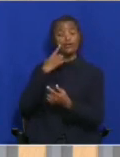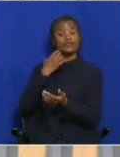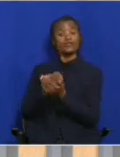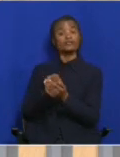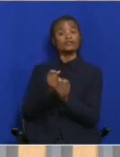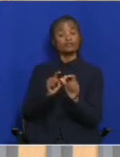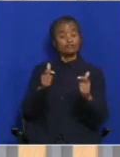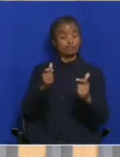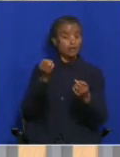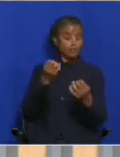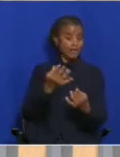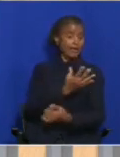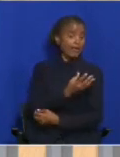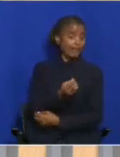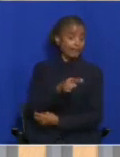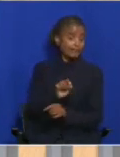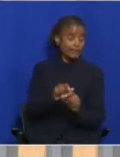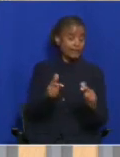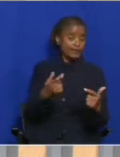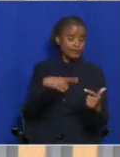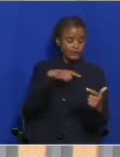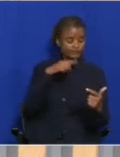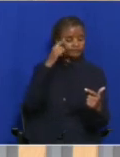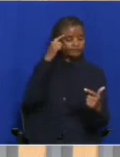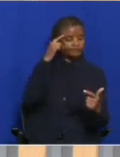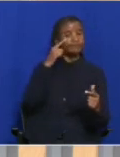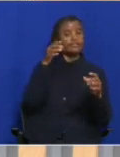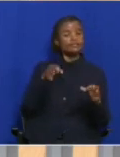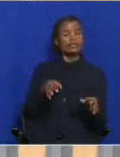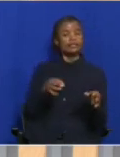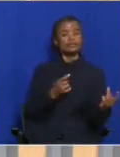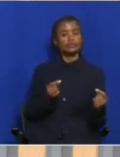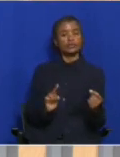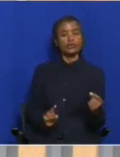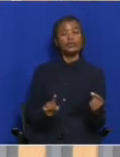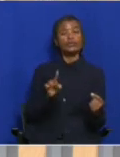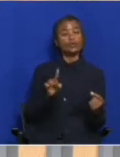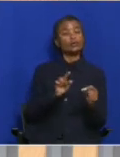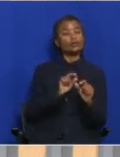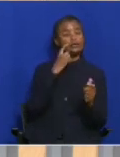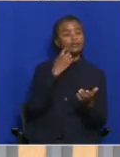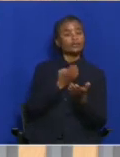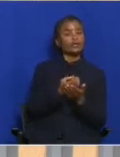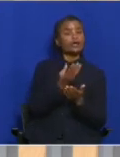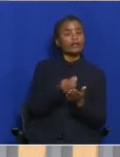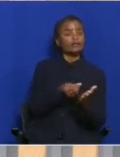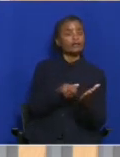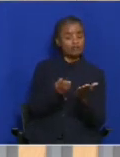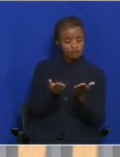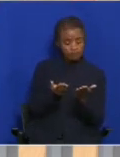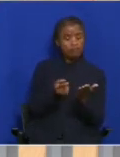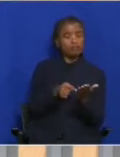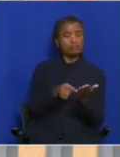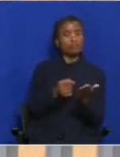to make of it, just as evidence Yes. that's before the commission. Of course, it will be a fact that